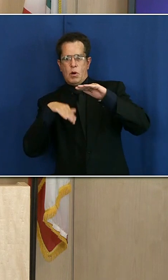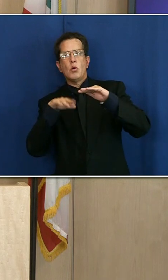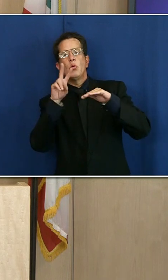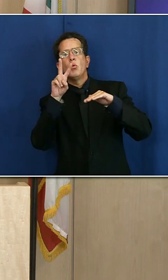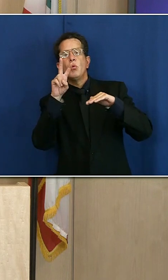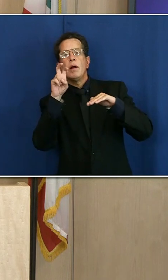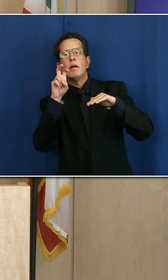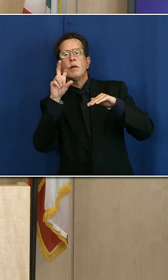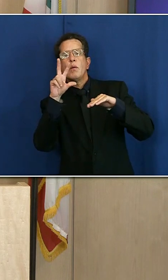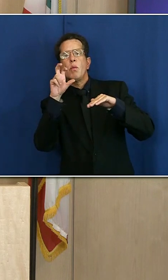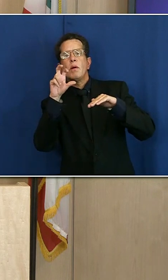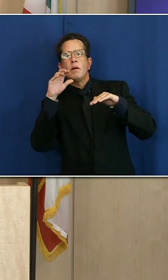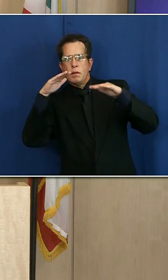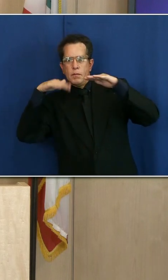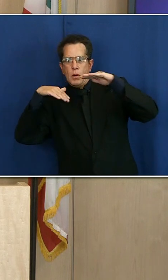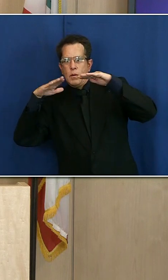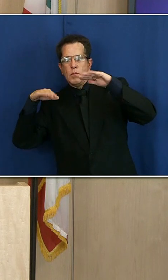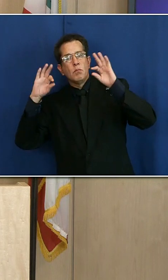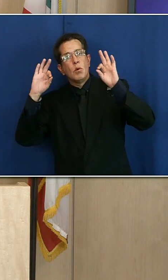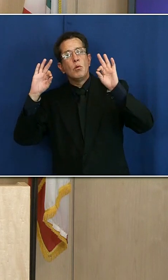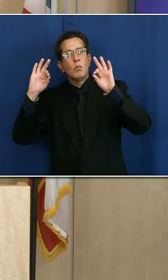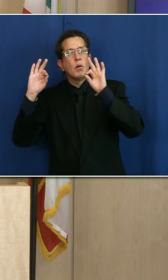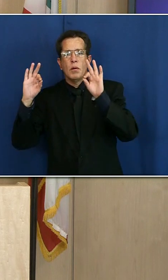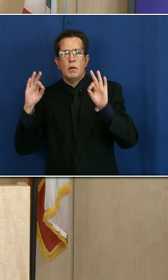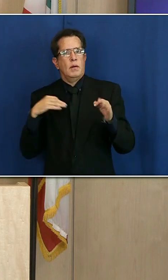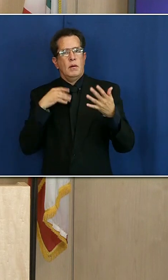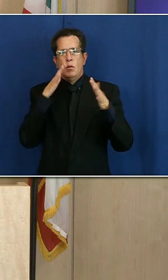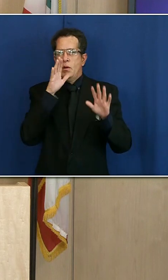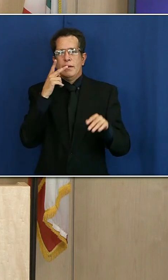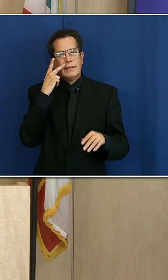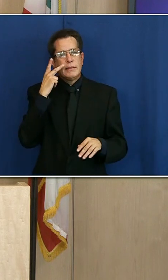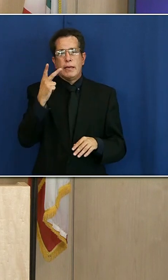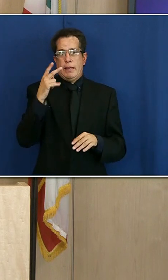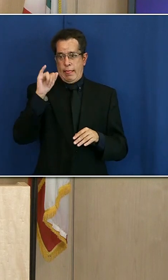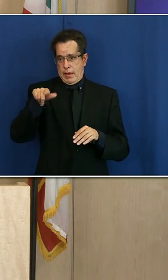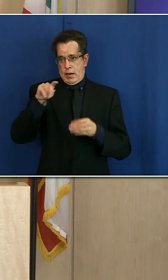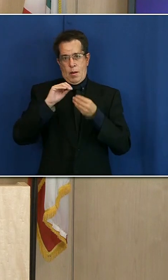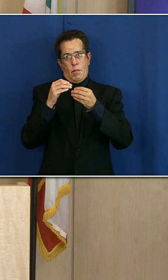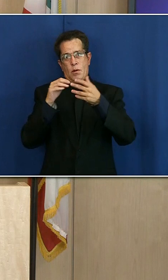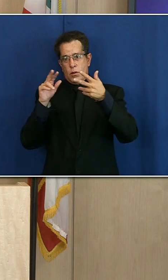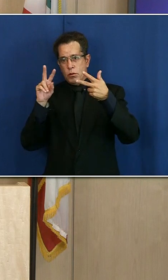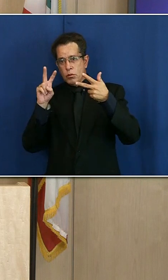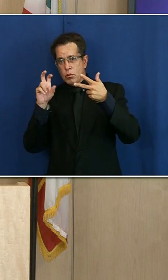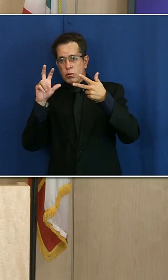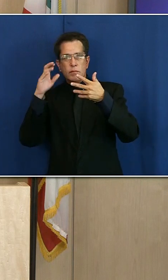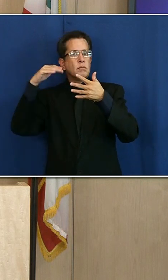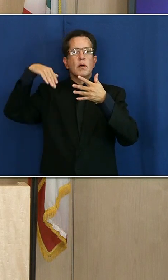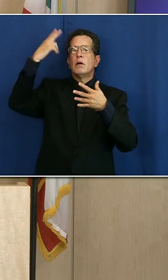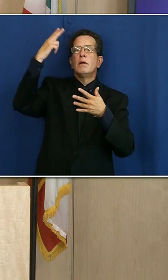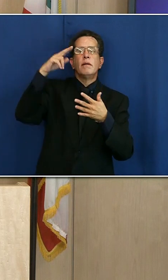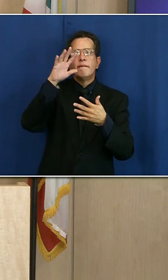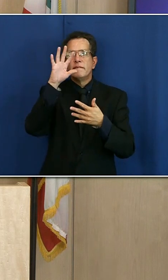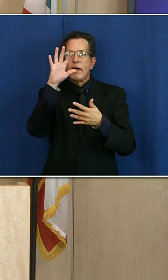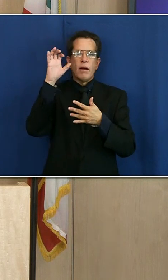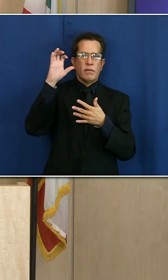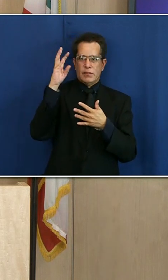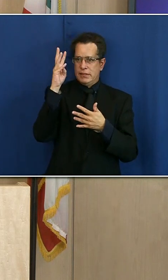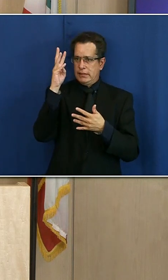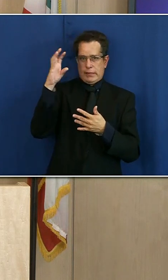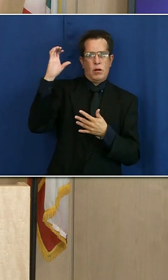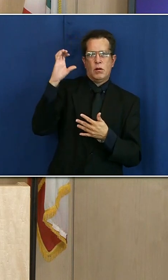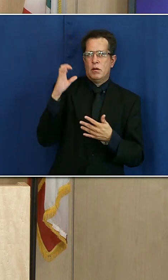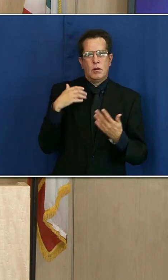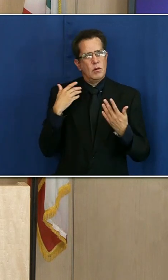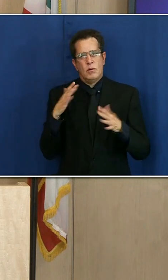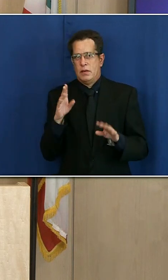and 300s. What we don't want to see is daily cases, 400, 500, 600,